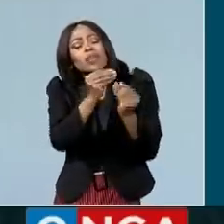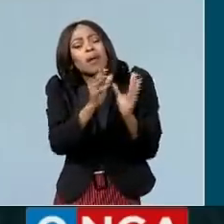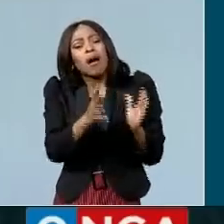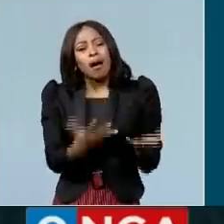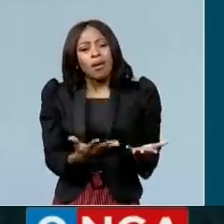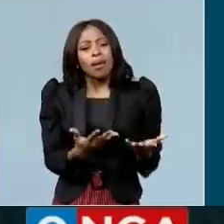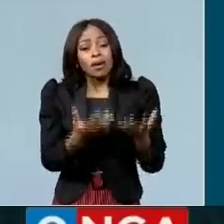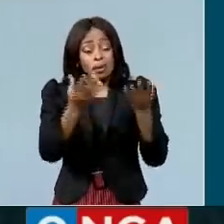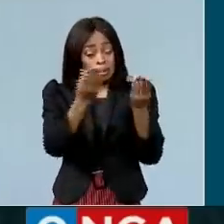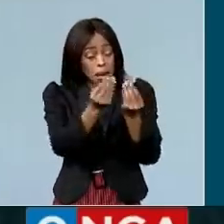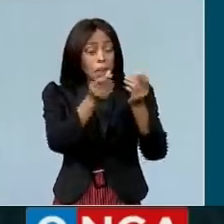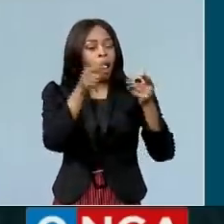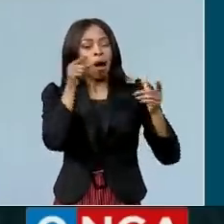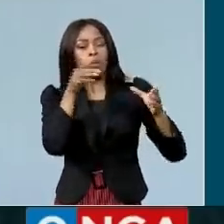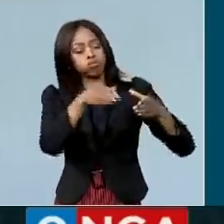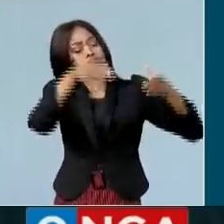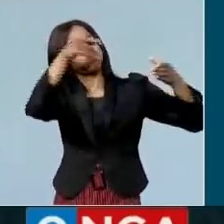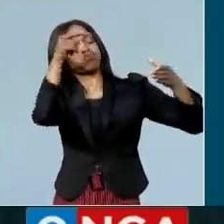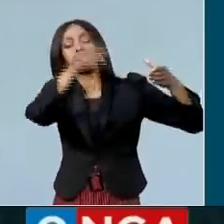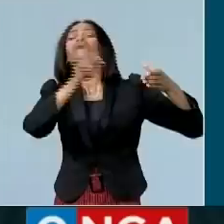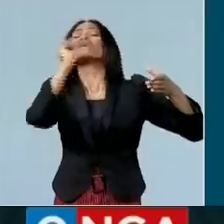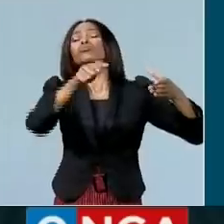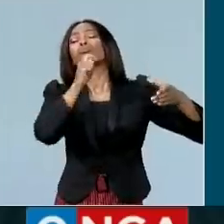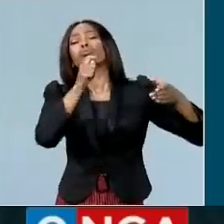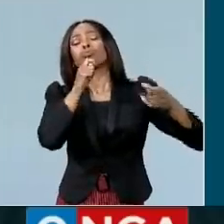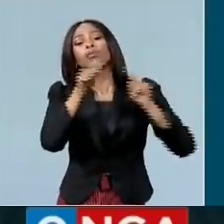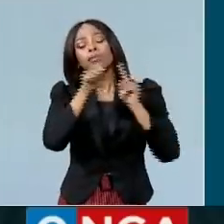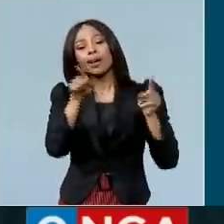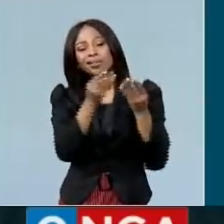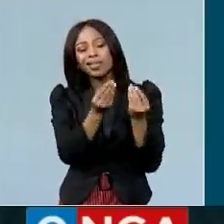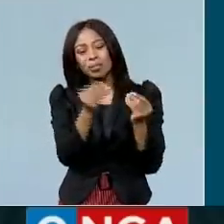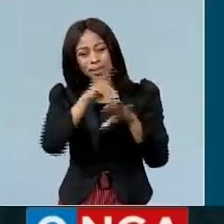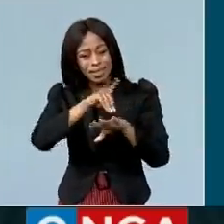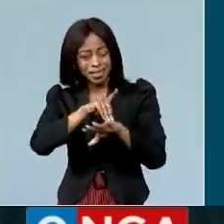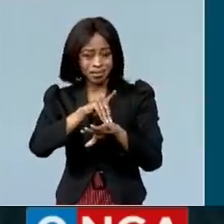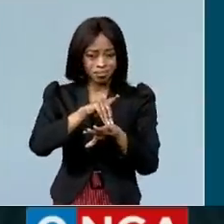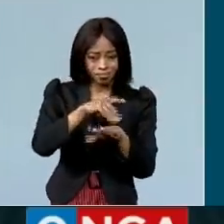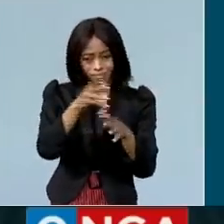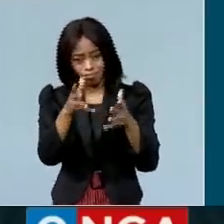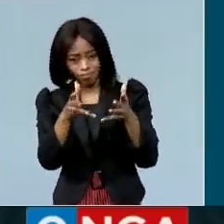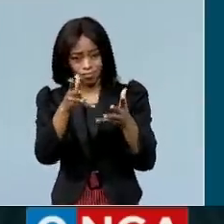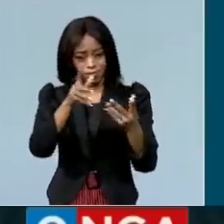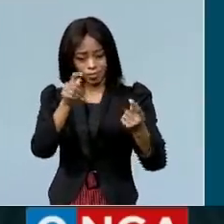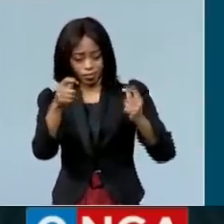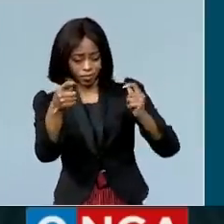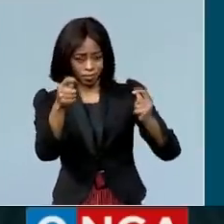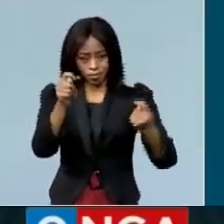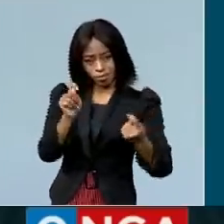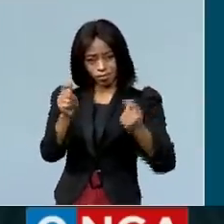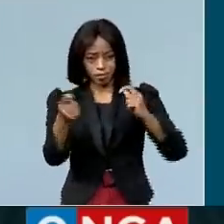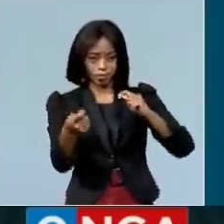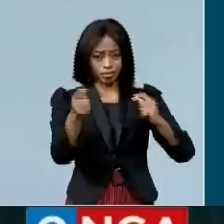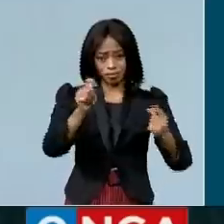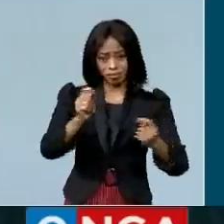that big number and treat it as gospel. But all of these numbers, the data, is adaptable, I would imagine, almost